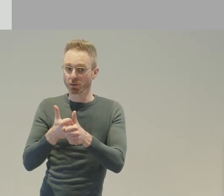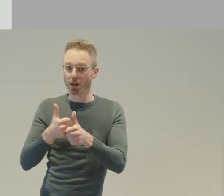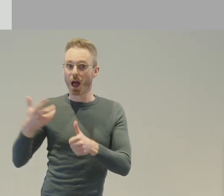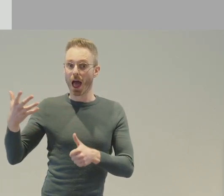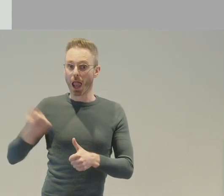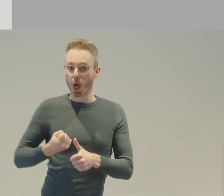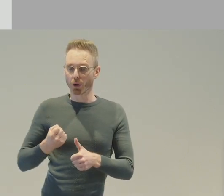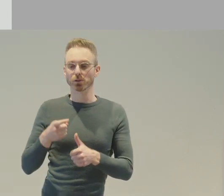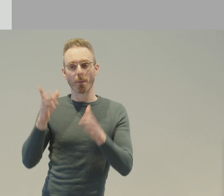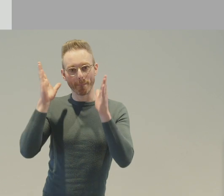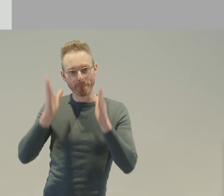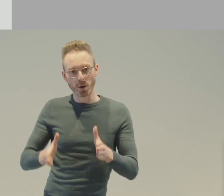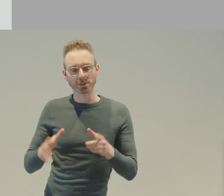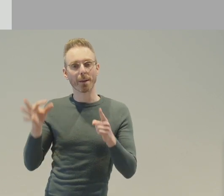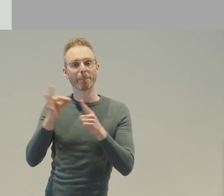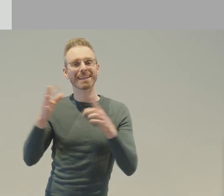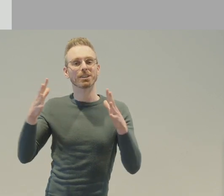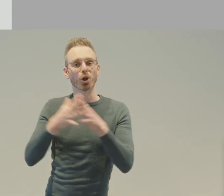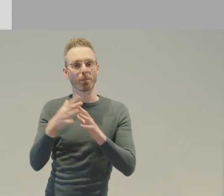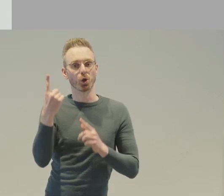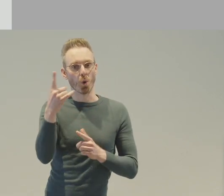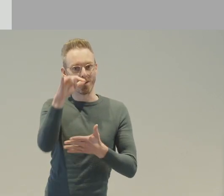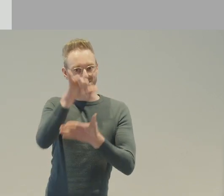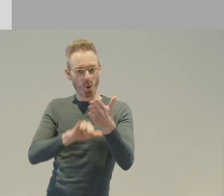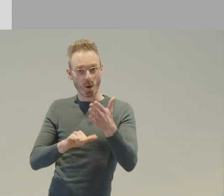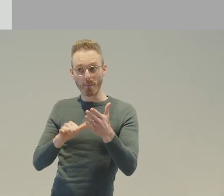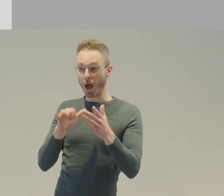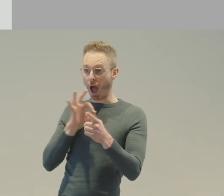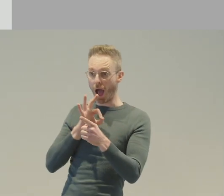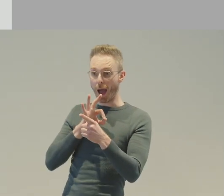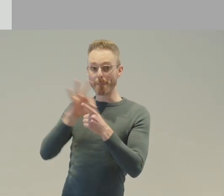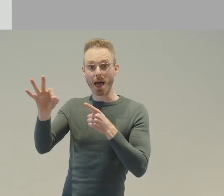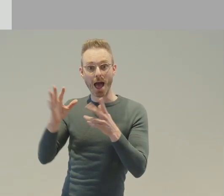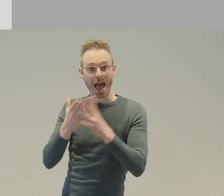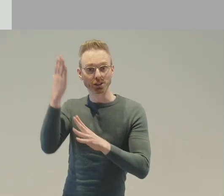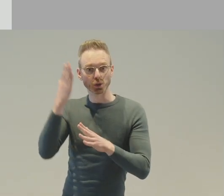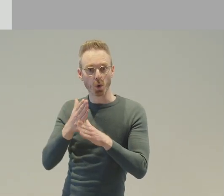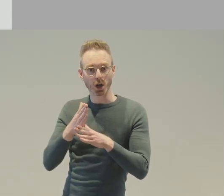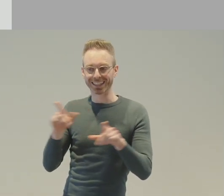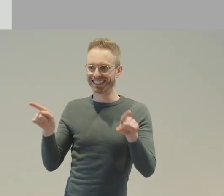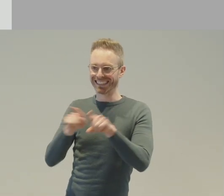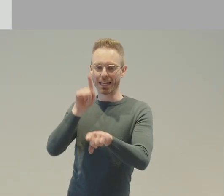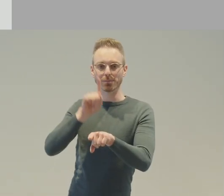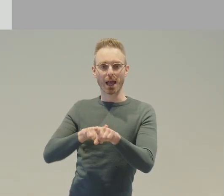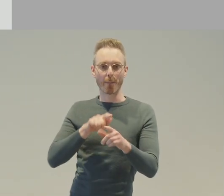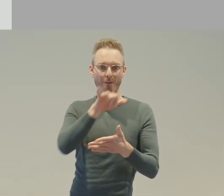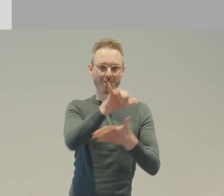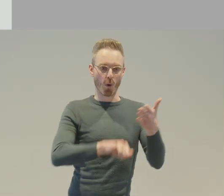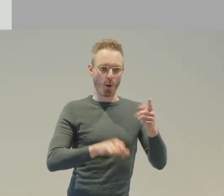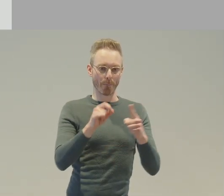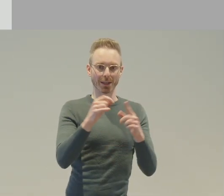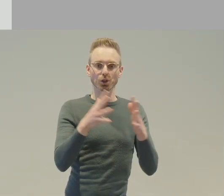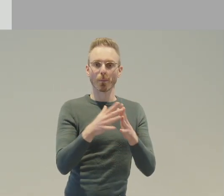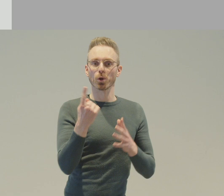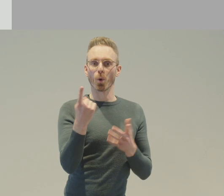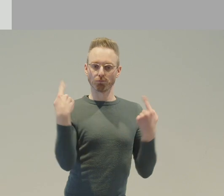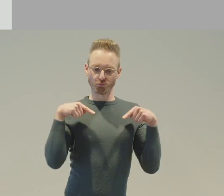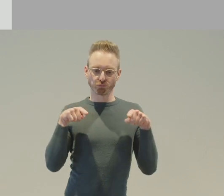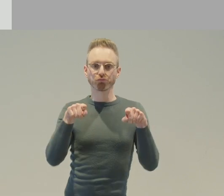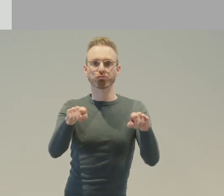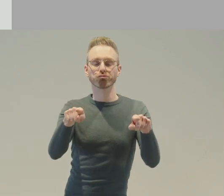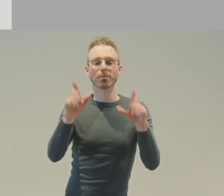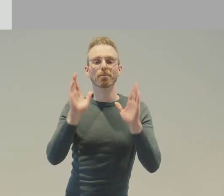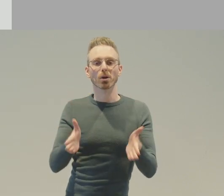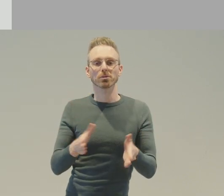form at the point of application, at the point of speaking to the advisor. So again, when you do the online application initially, make sure